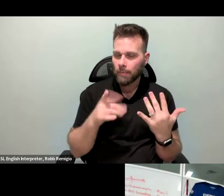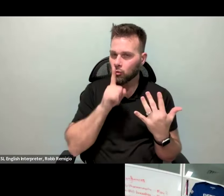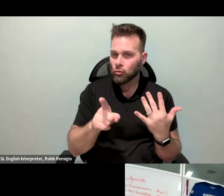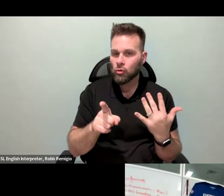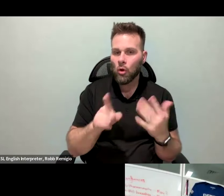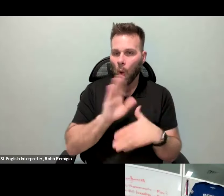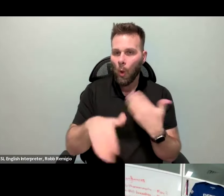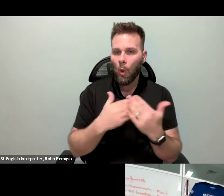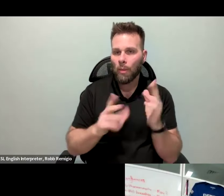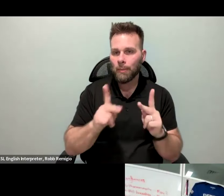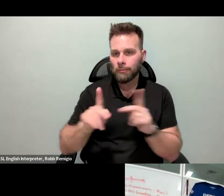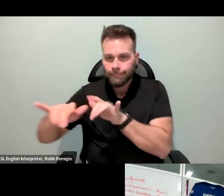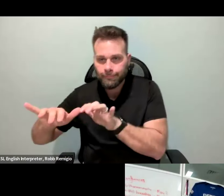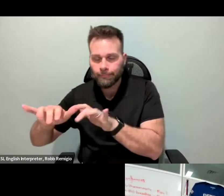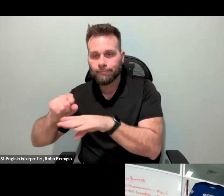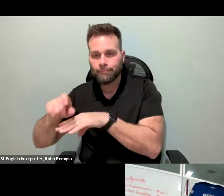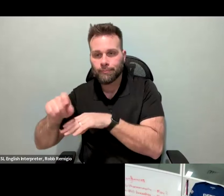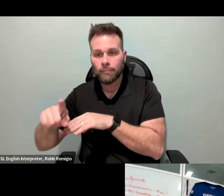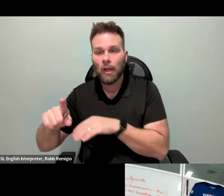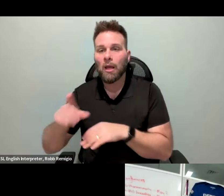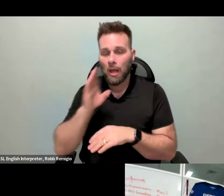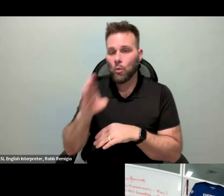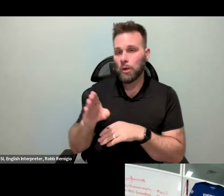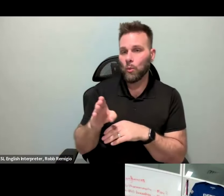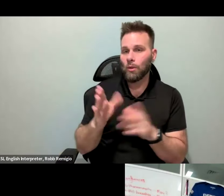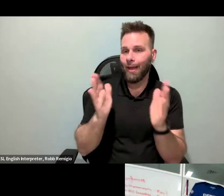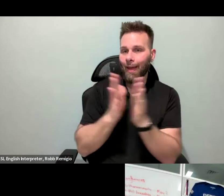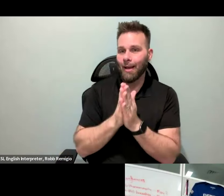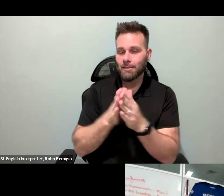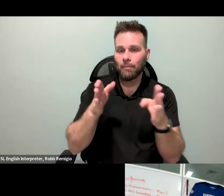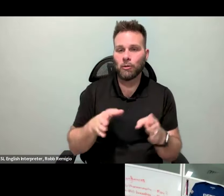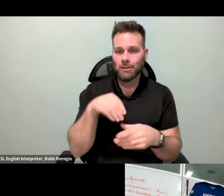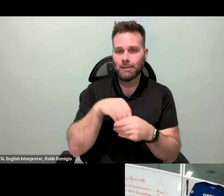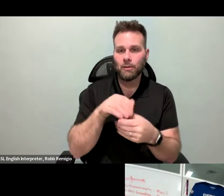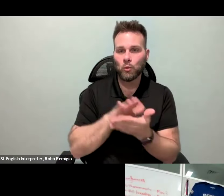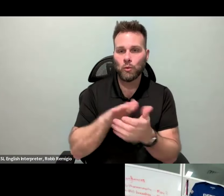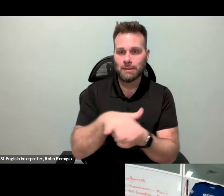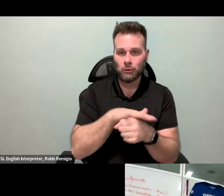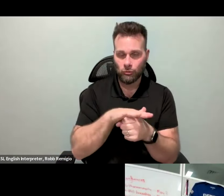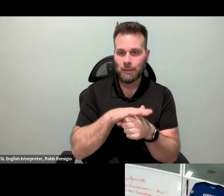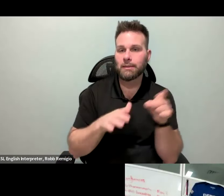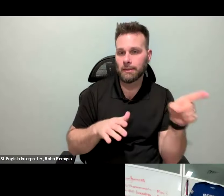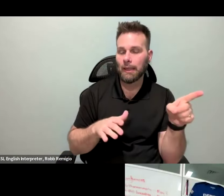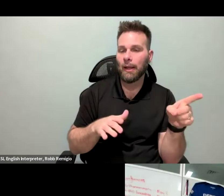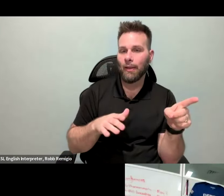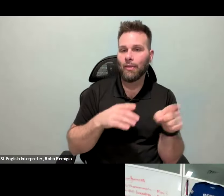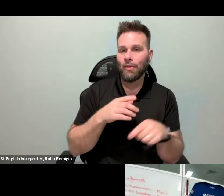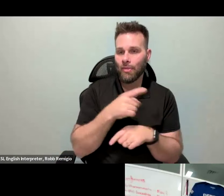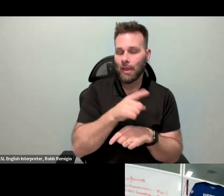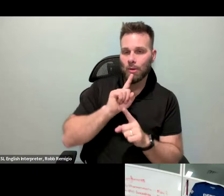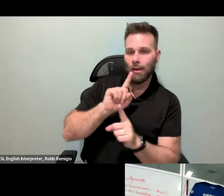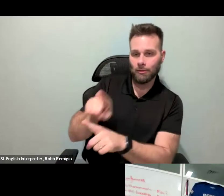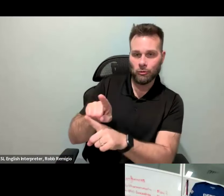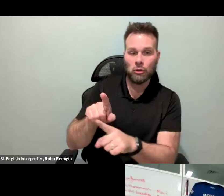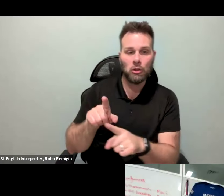will send it to someone in the district to get your question answered. That's the last person who asked the question, who Joshi